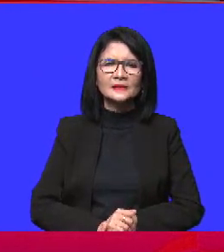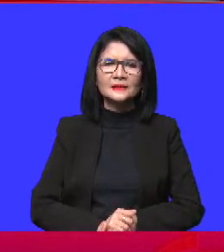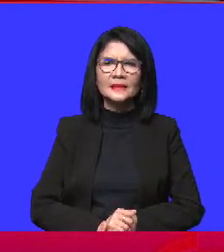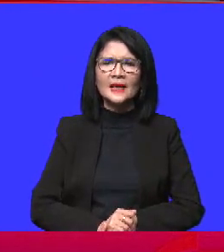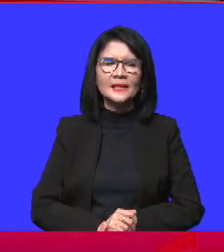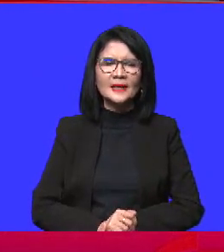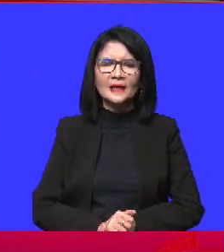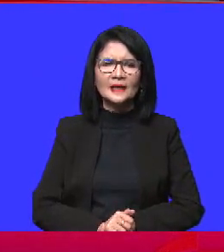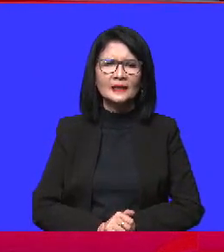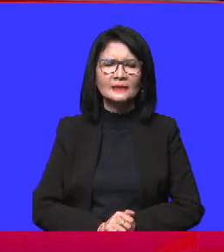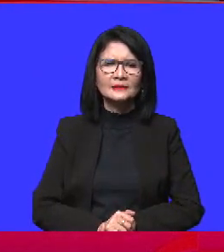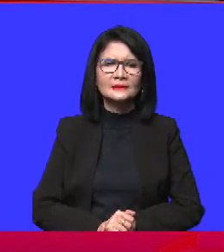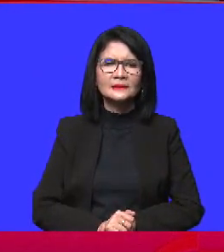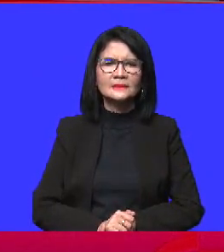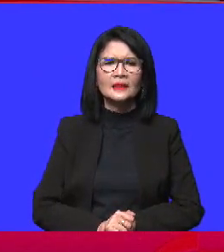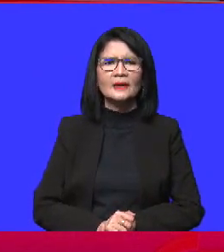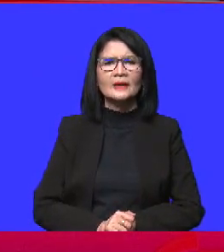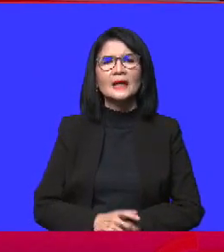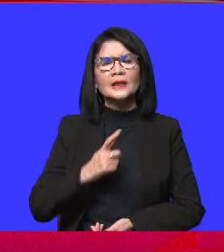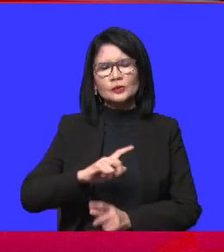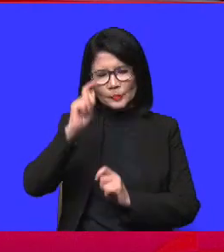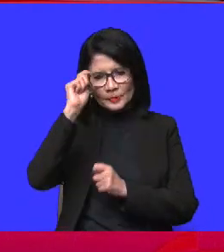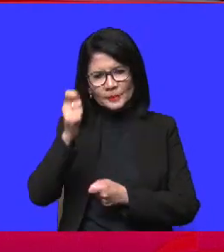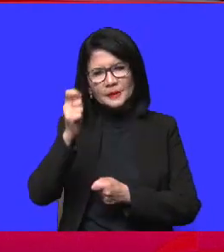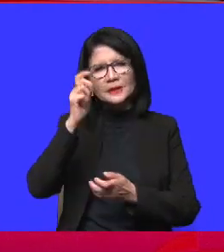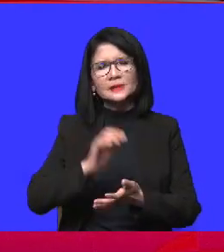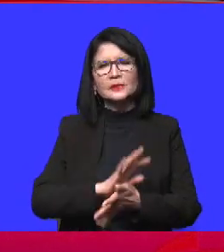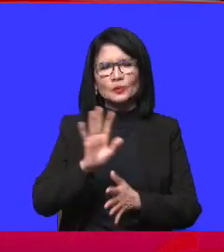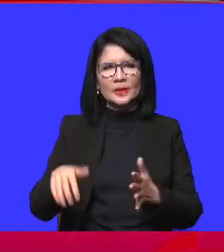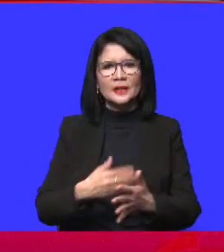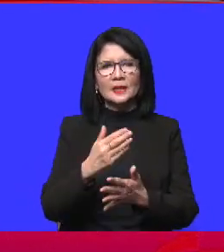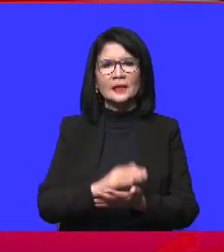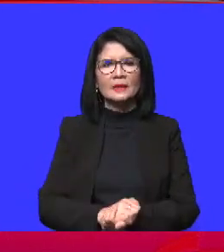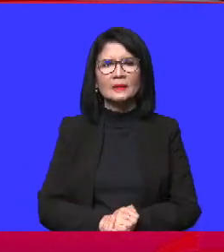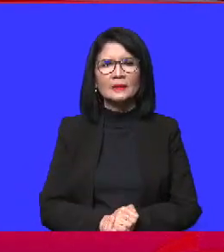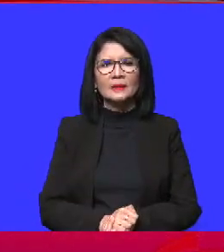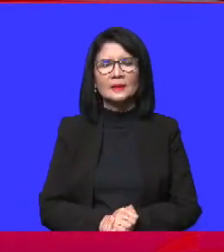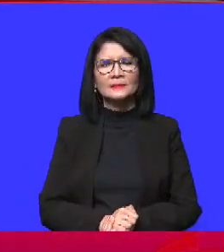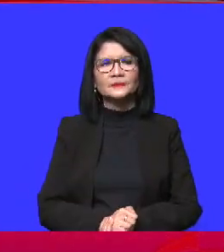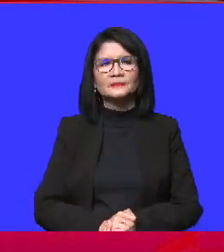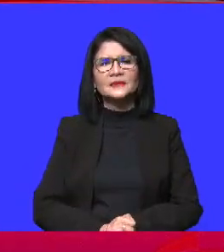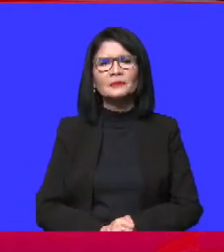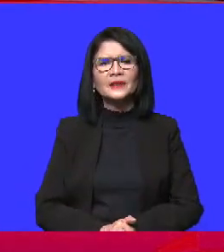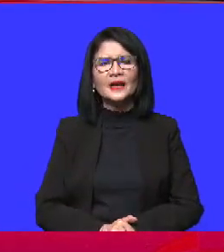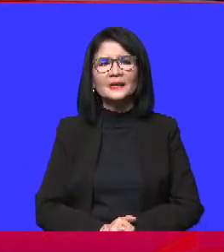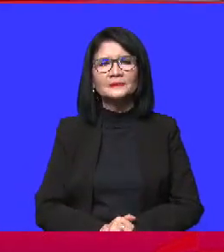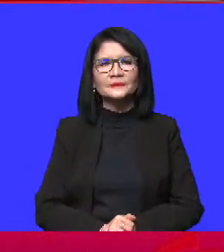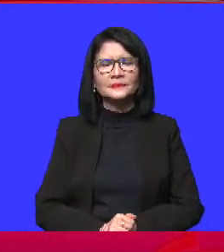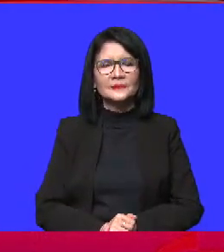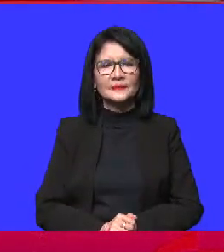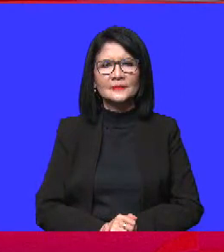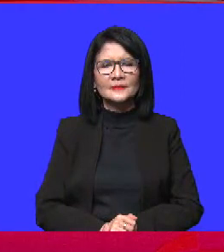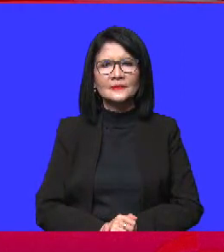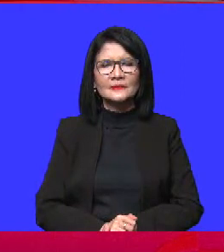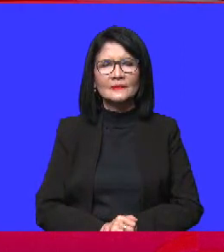the senseless war and to respect the UN Charter. We'll also have the occasion to address the major challenge of